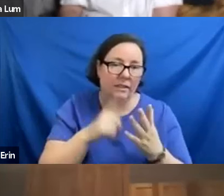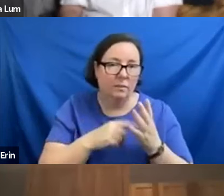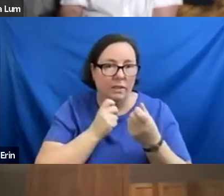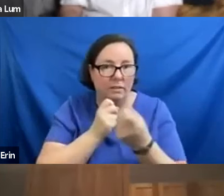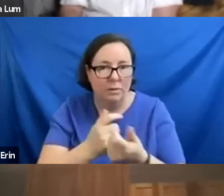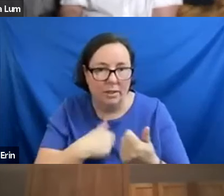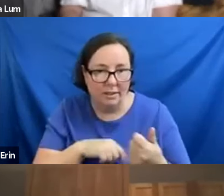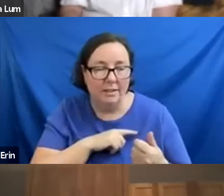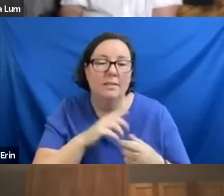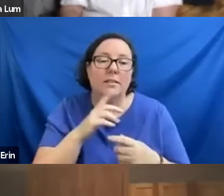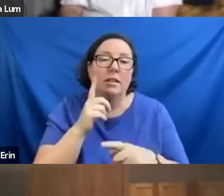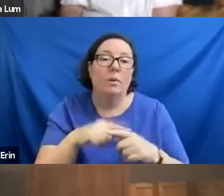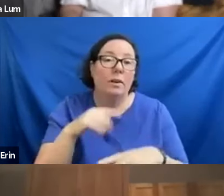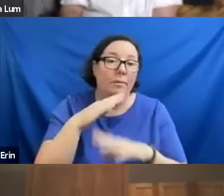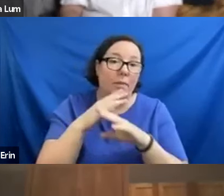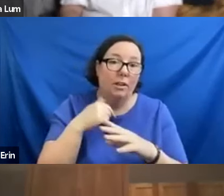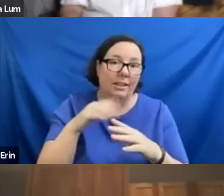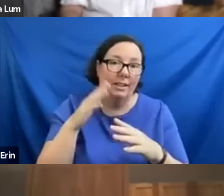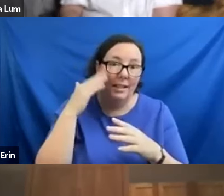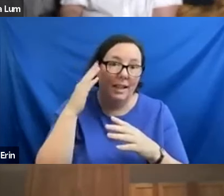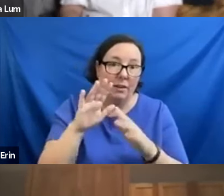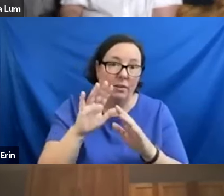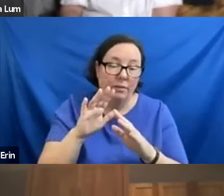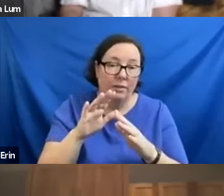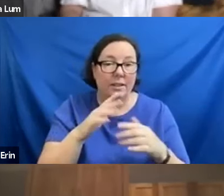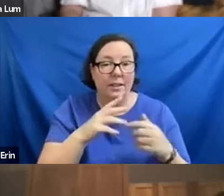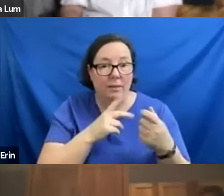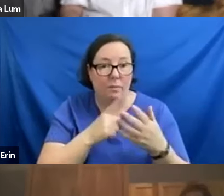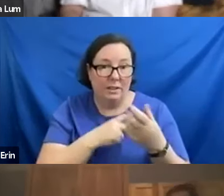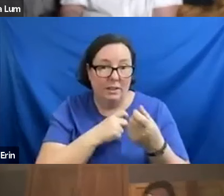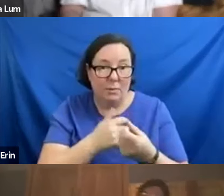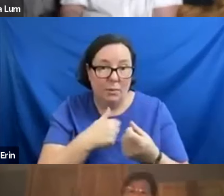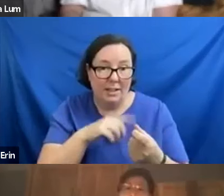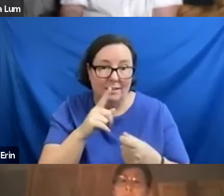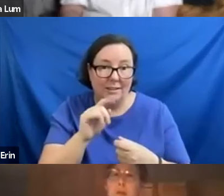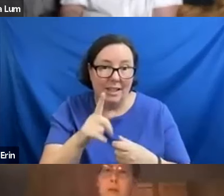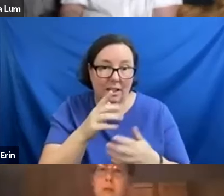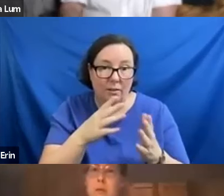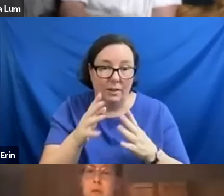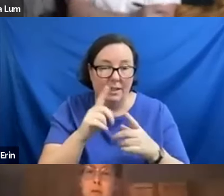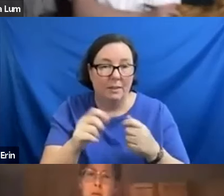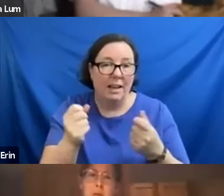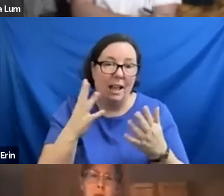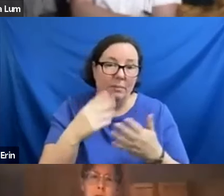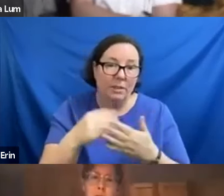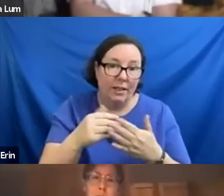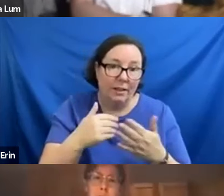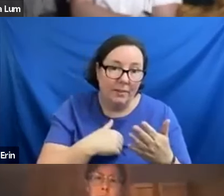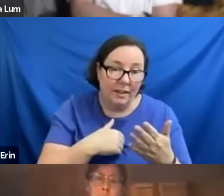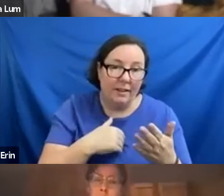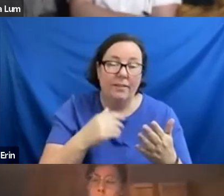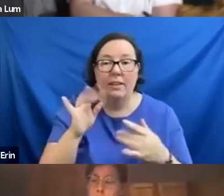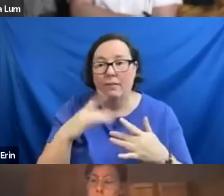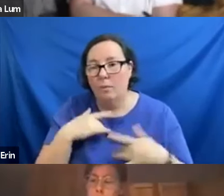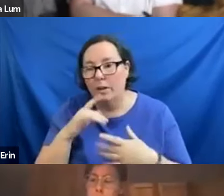that, tailwinds be things, both of those headwinds and tailwinds being things like the amount of income a family has, if they're worried about eviction,